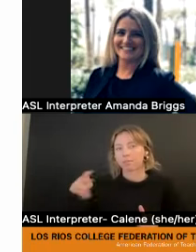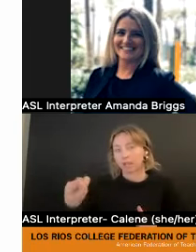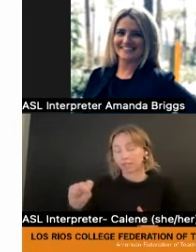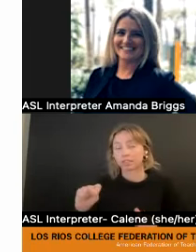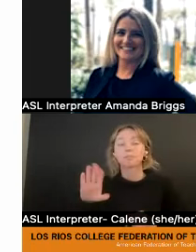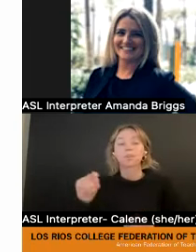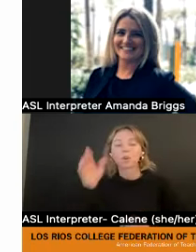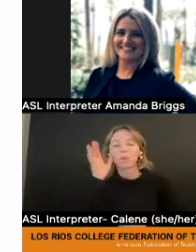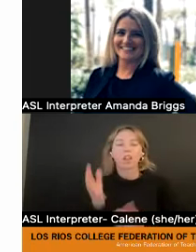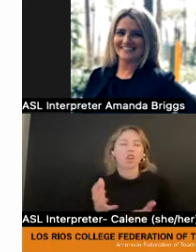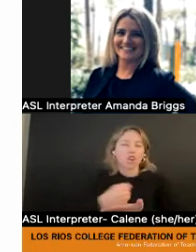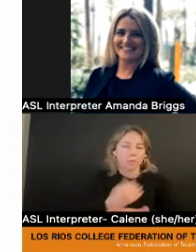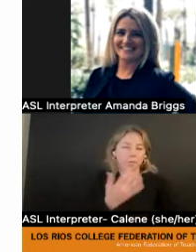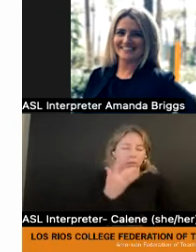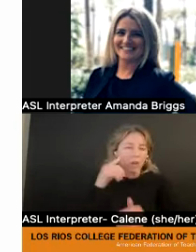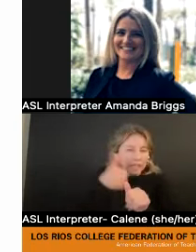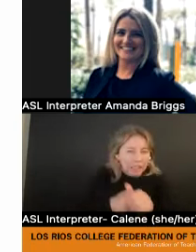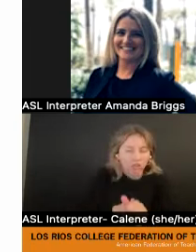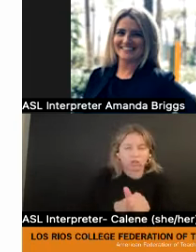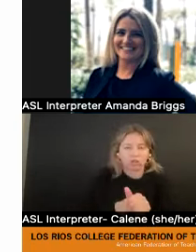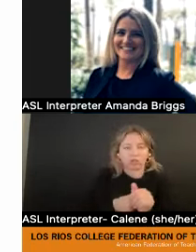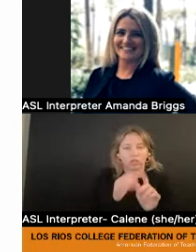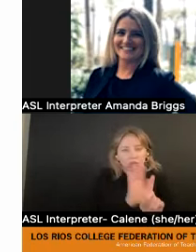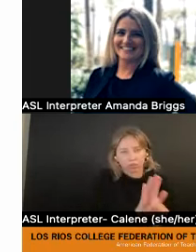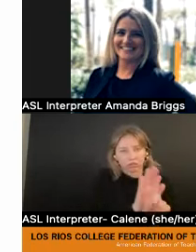each individual campus. It's not across the district.